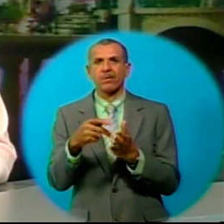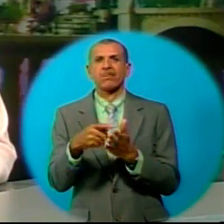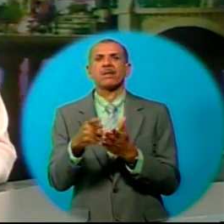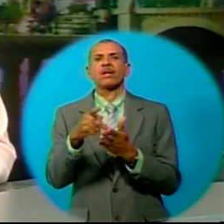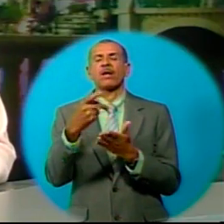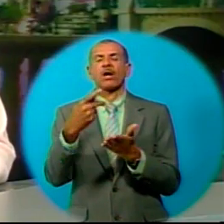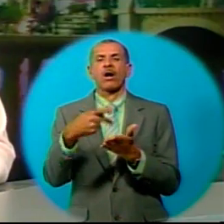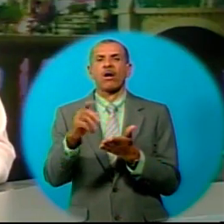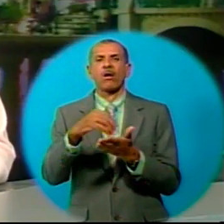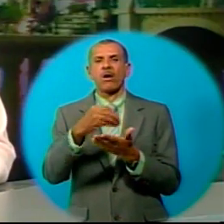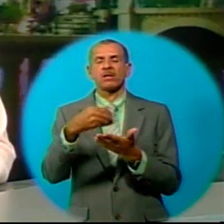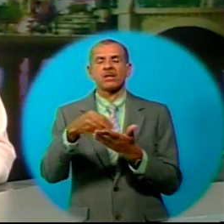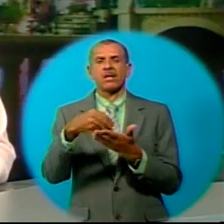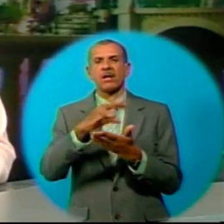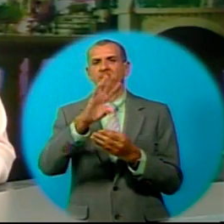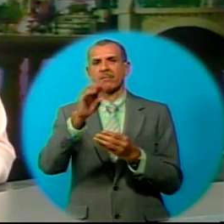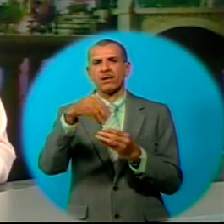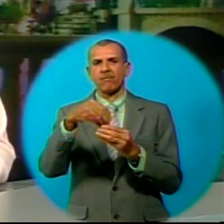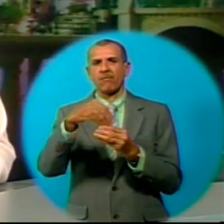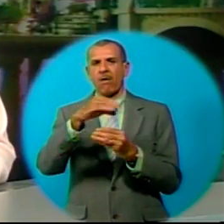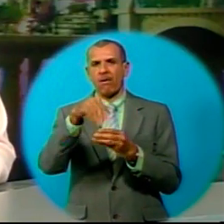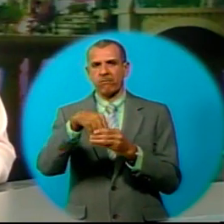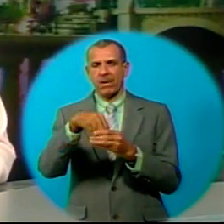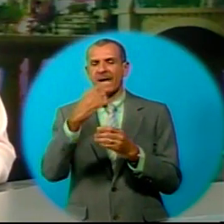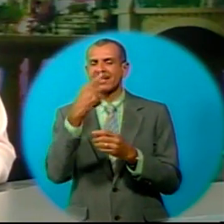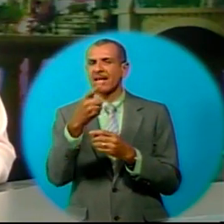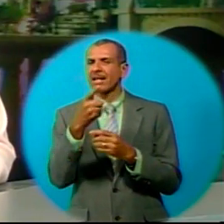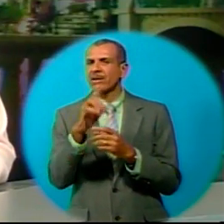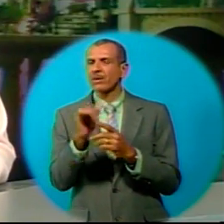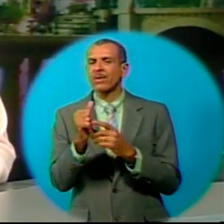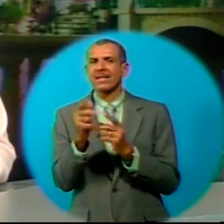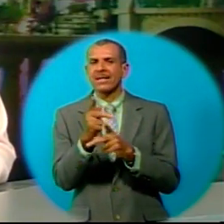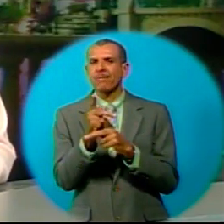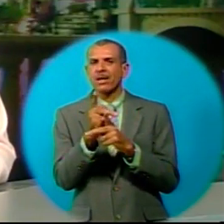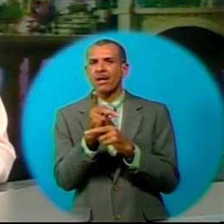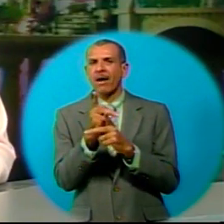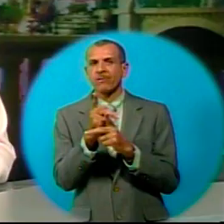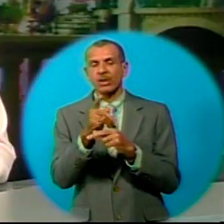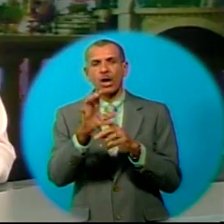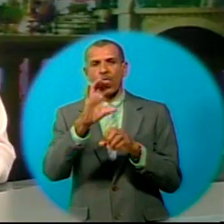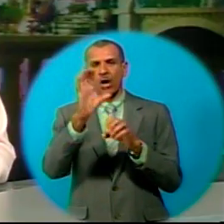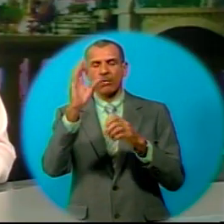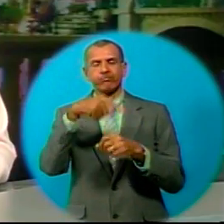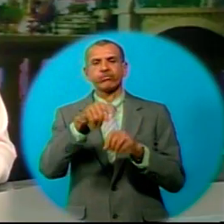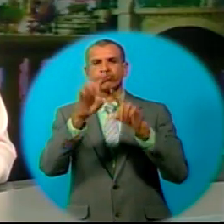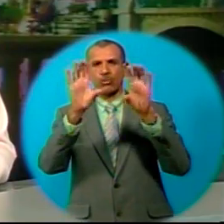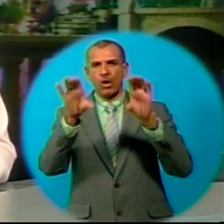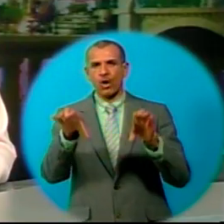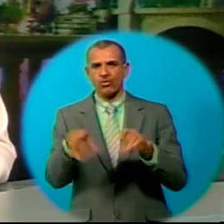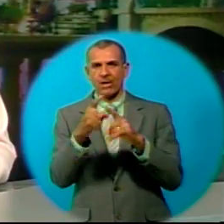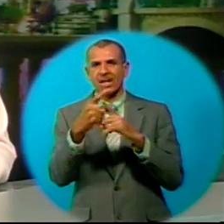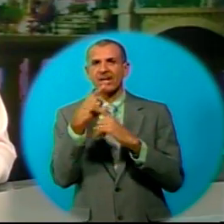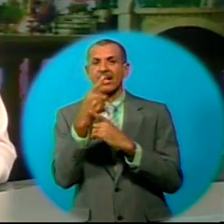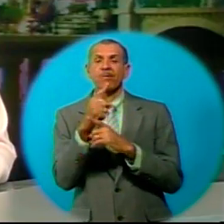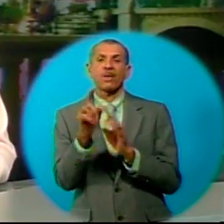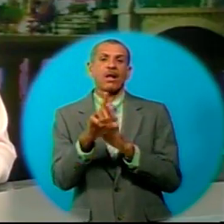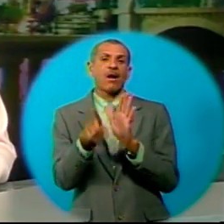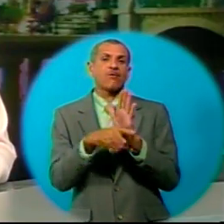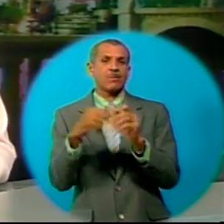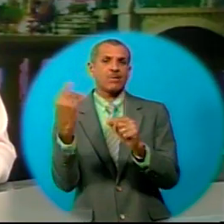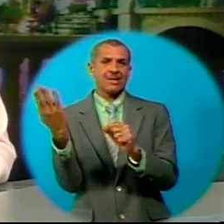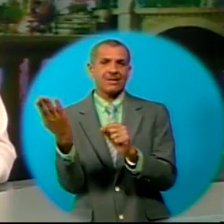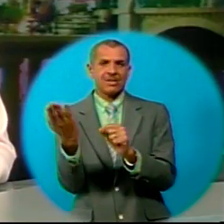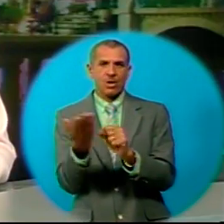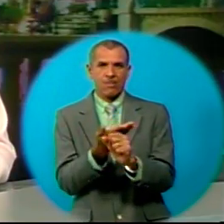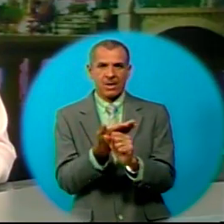The Rural Development Commission is, however, claiming that in keeping with the terms of Mr. Graham's contract of employment, he could lawfully be terminated